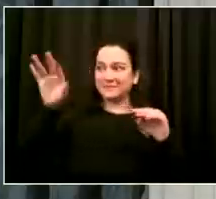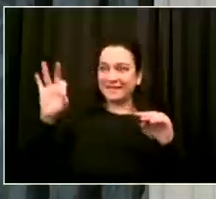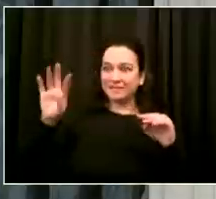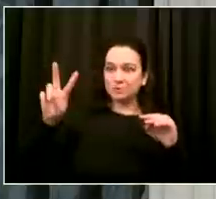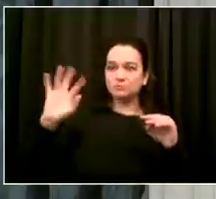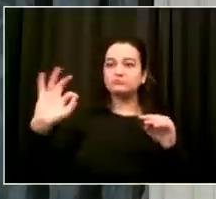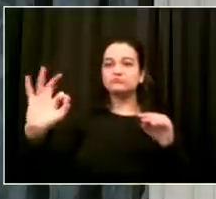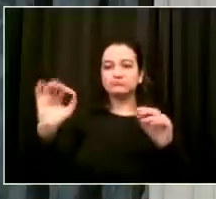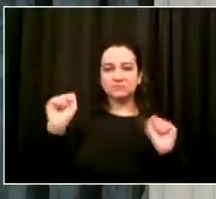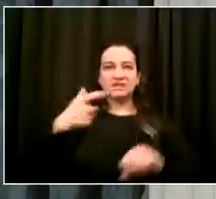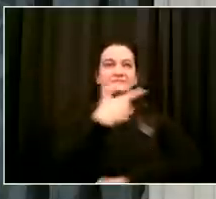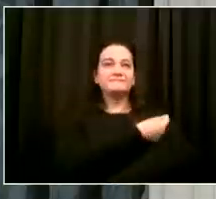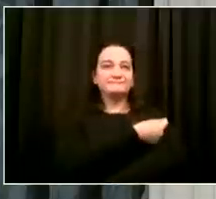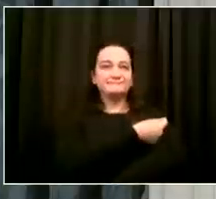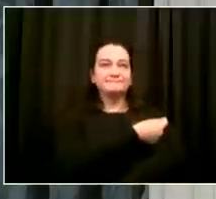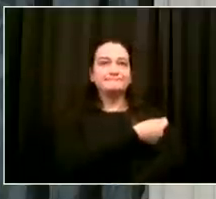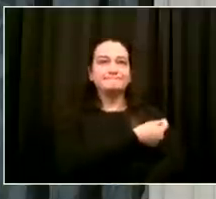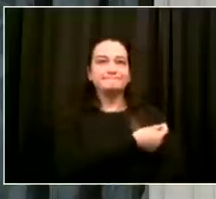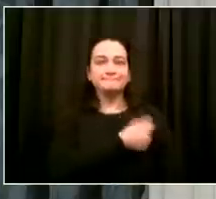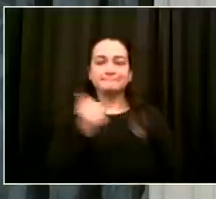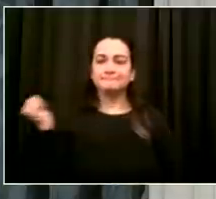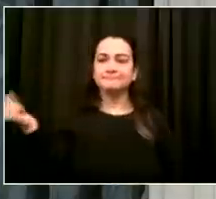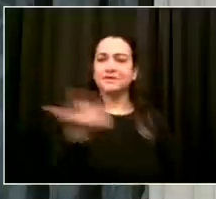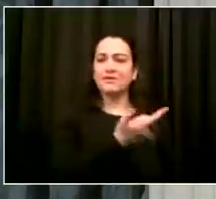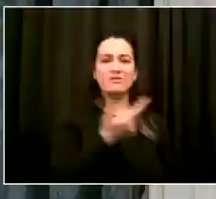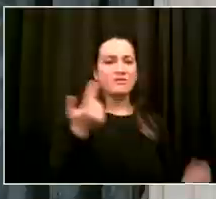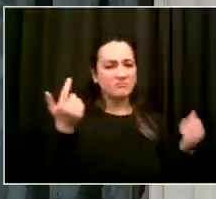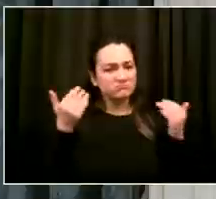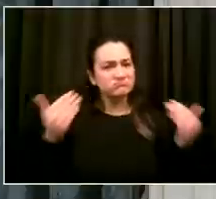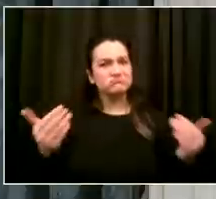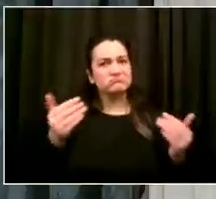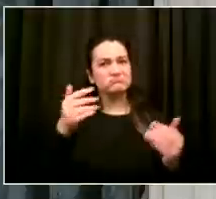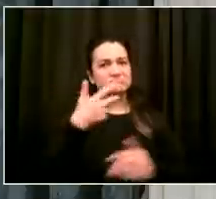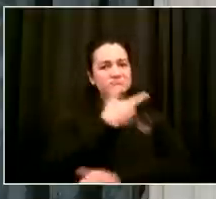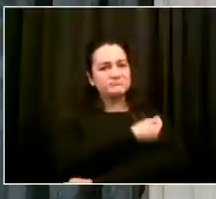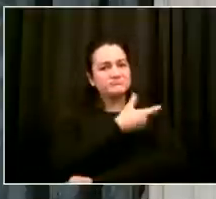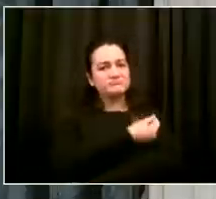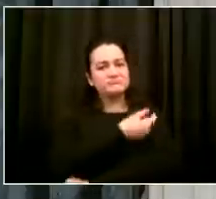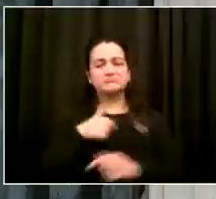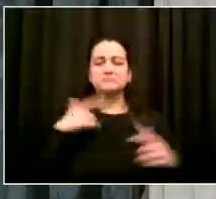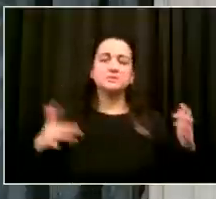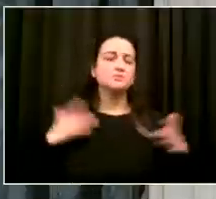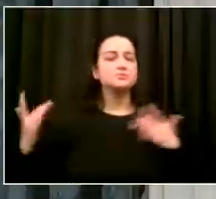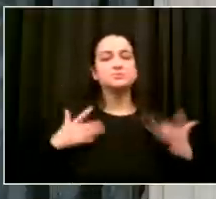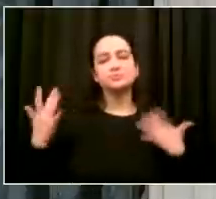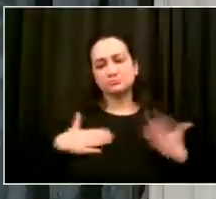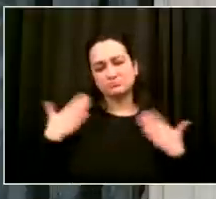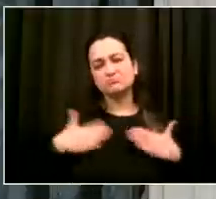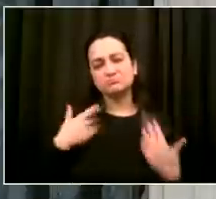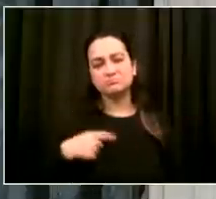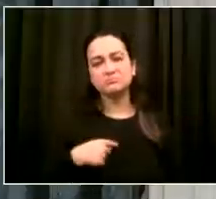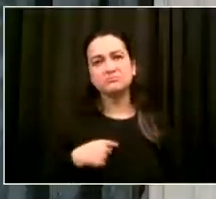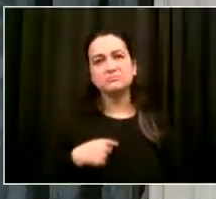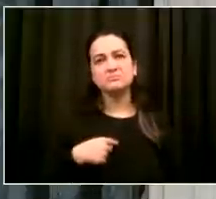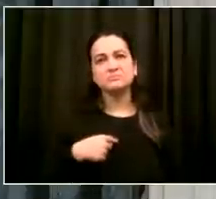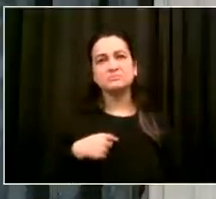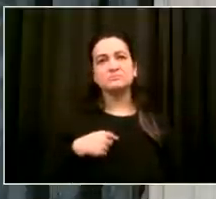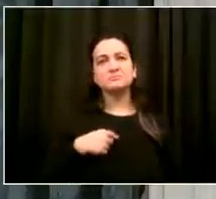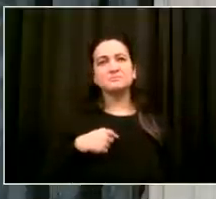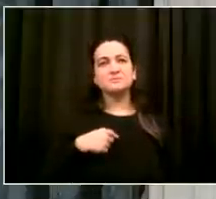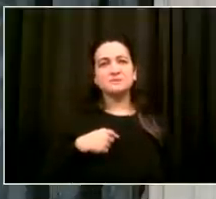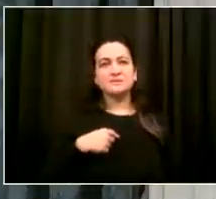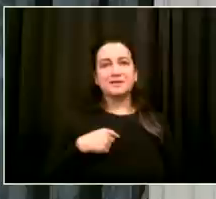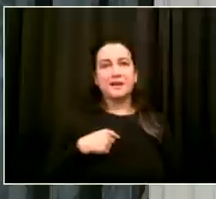neighbors 75 and over, the vaccine is here. Hope is here for you. Hope is here for your